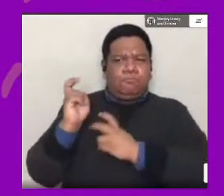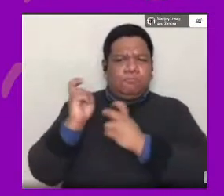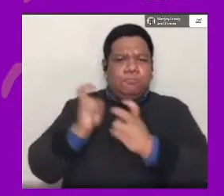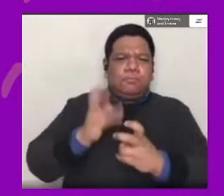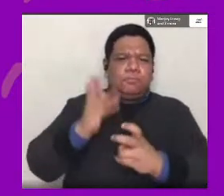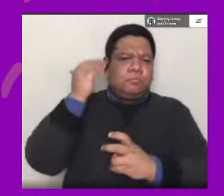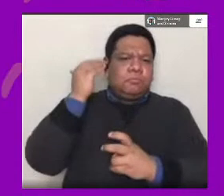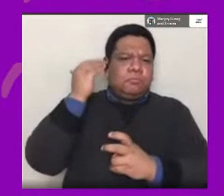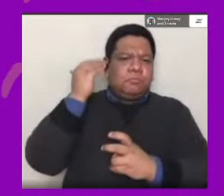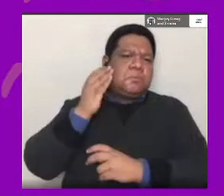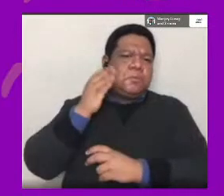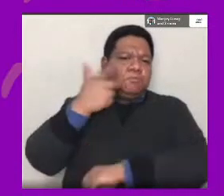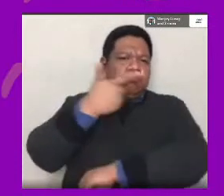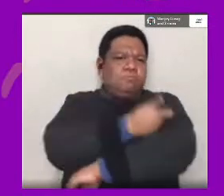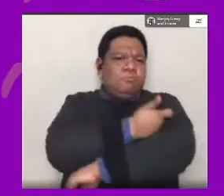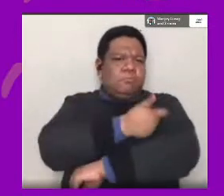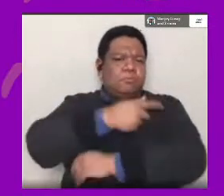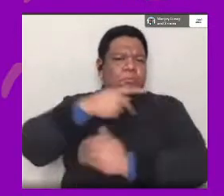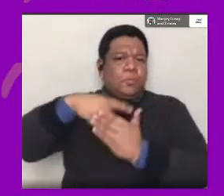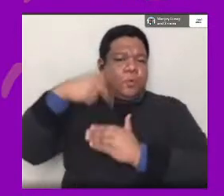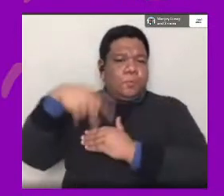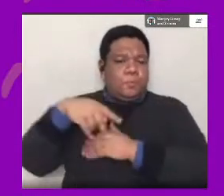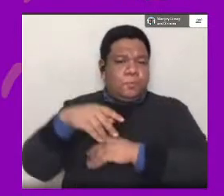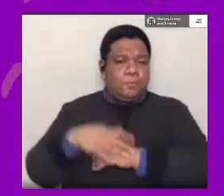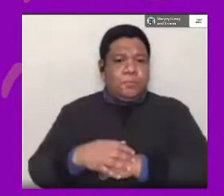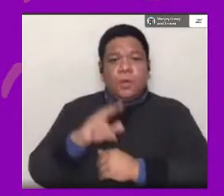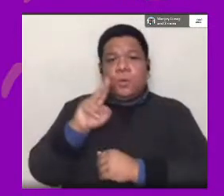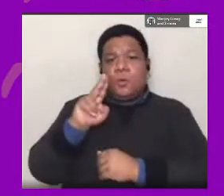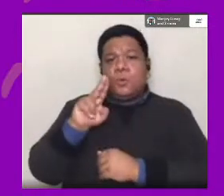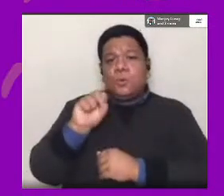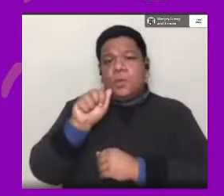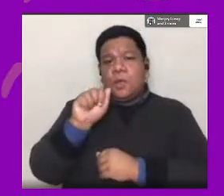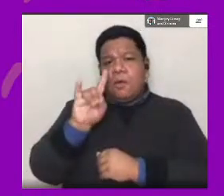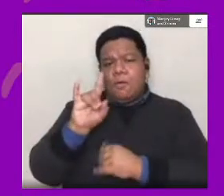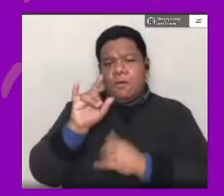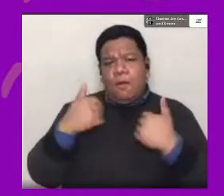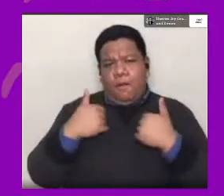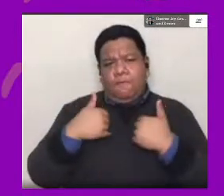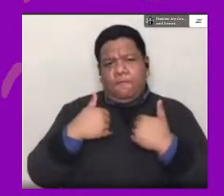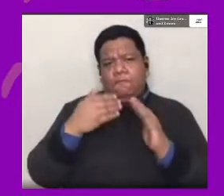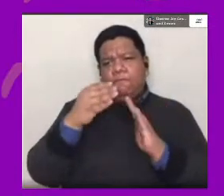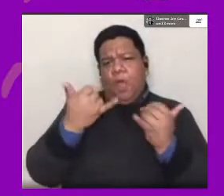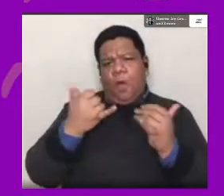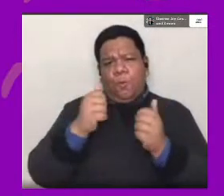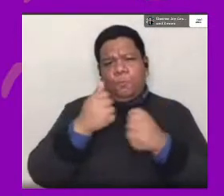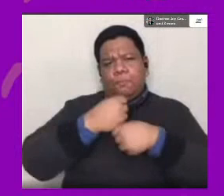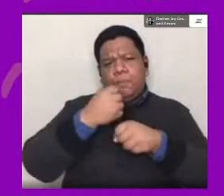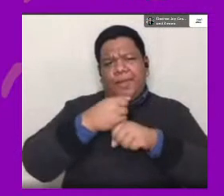programs. USAID is currently drafting program guidance